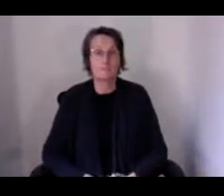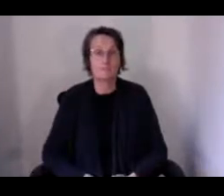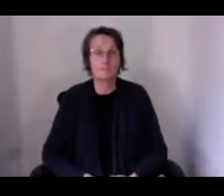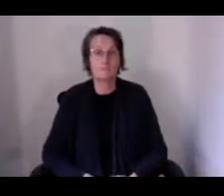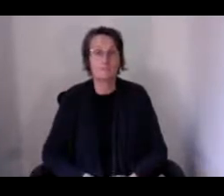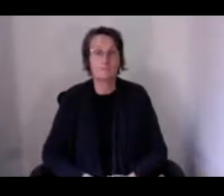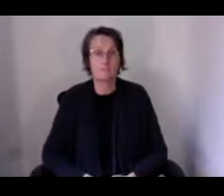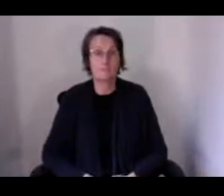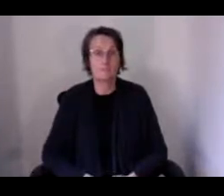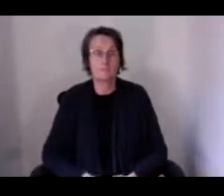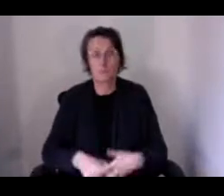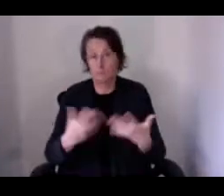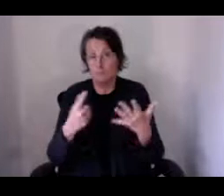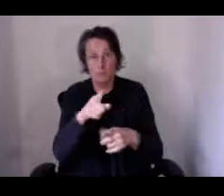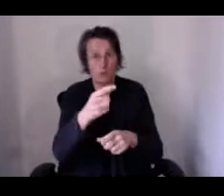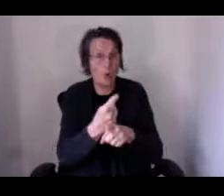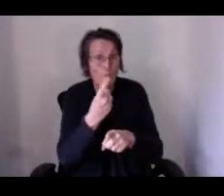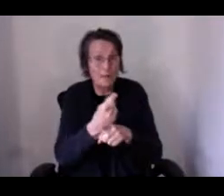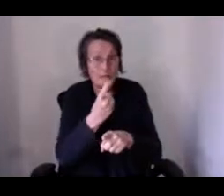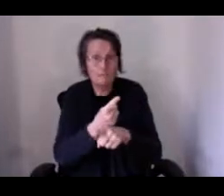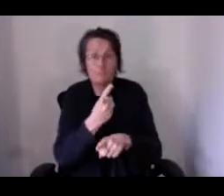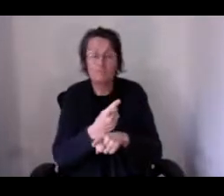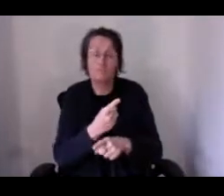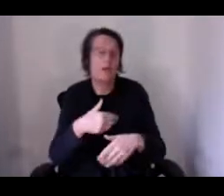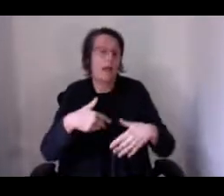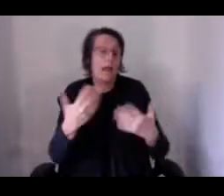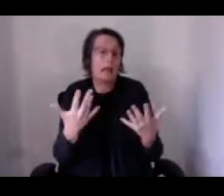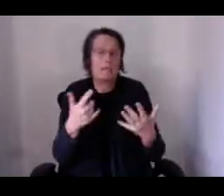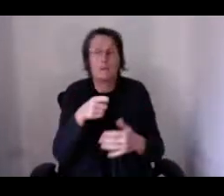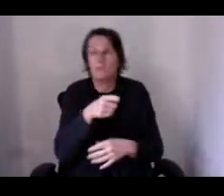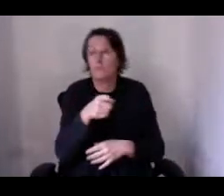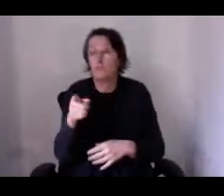Or comments even, like is there anything that you kind of,